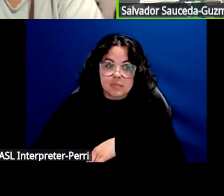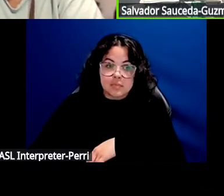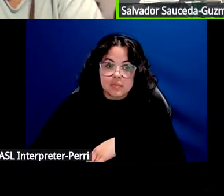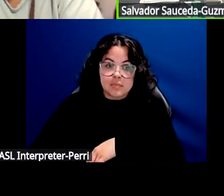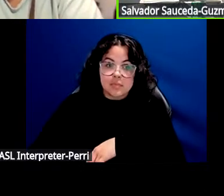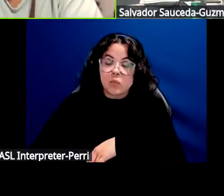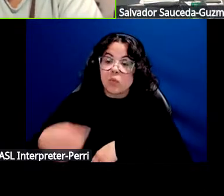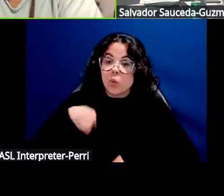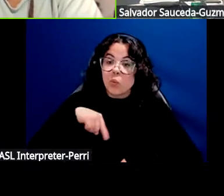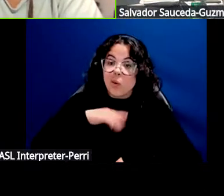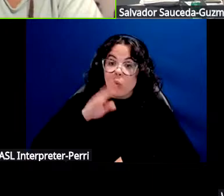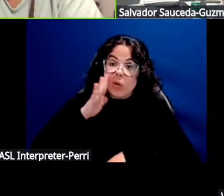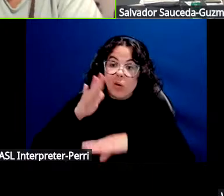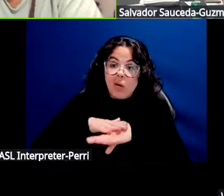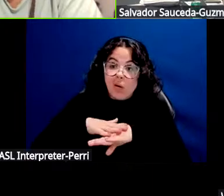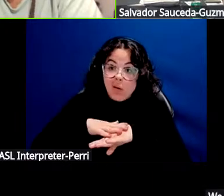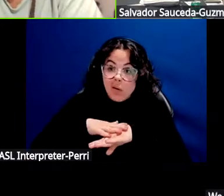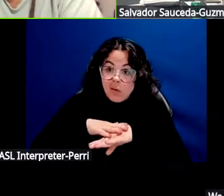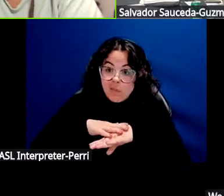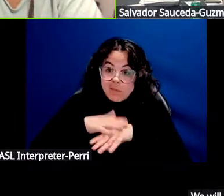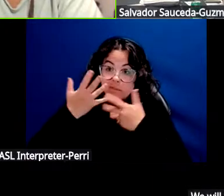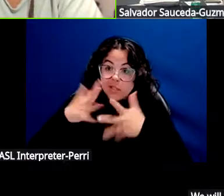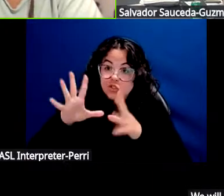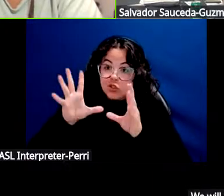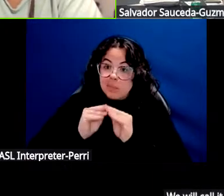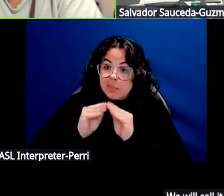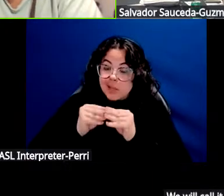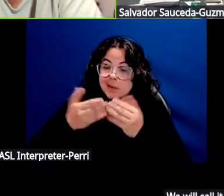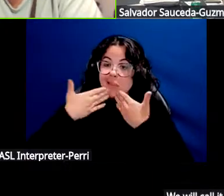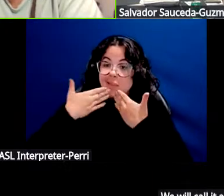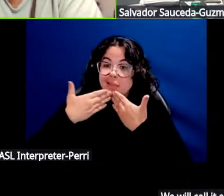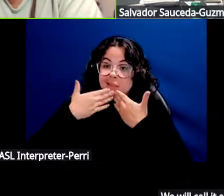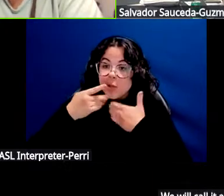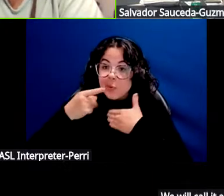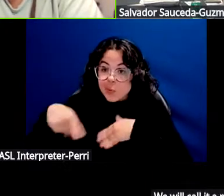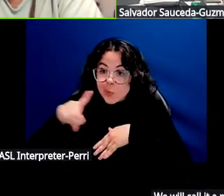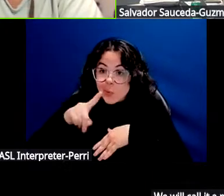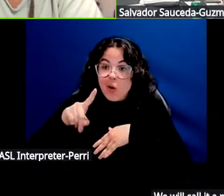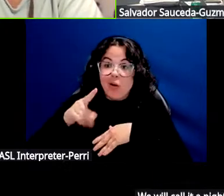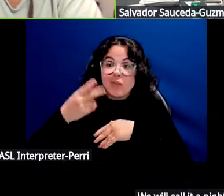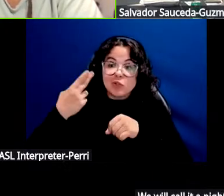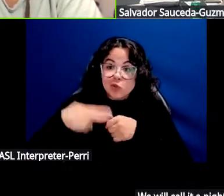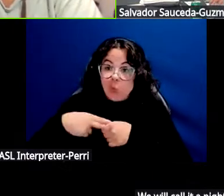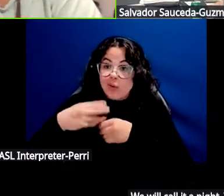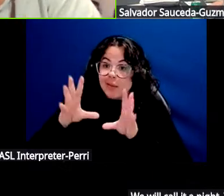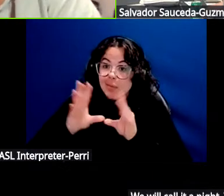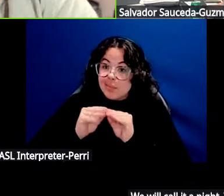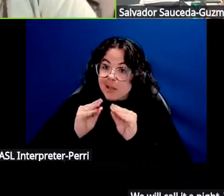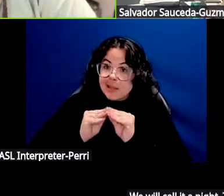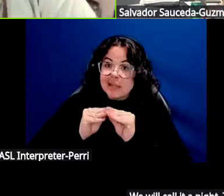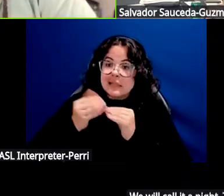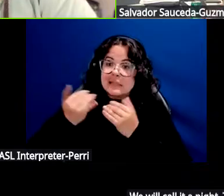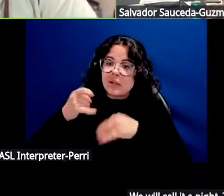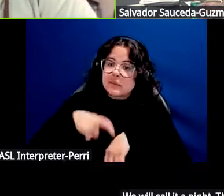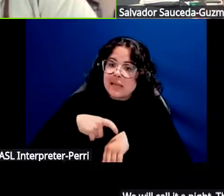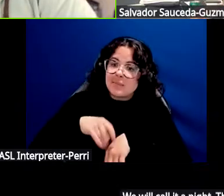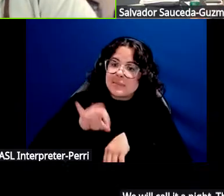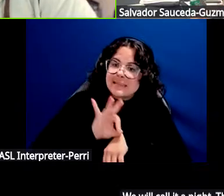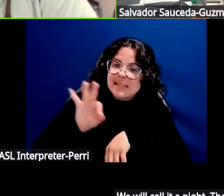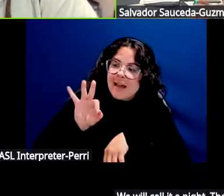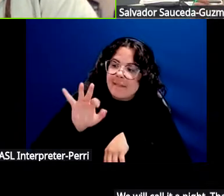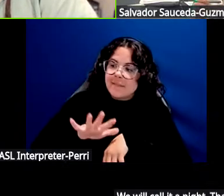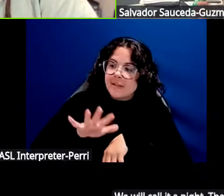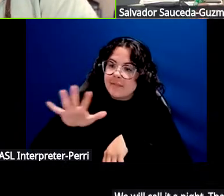We will call it a night. Thank you all for joining us. It's